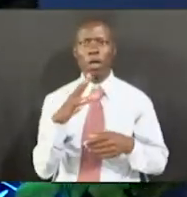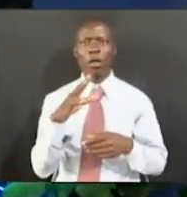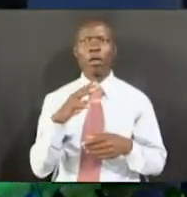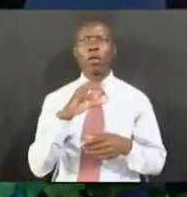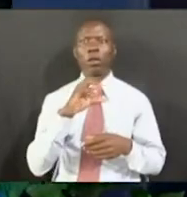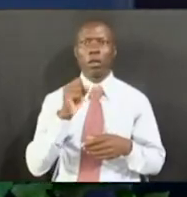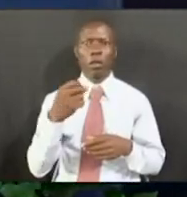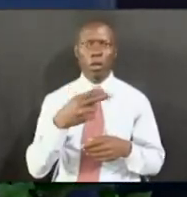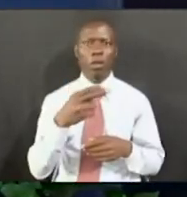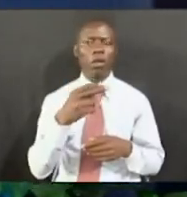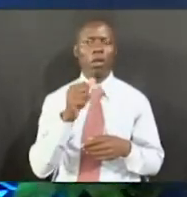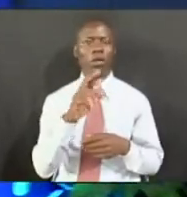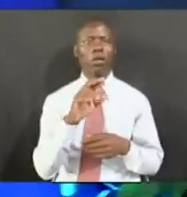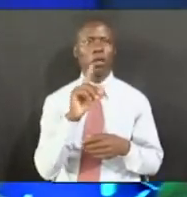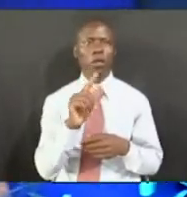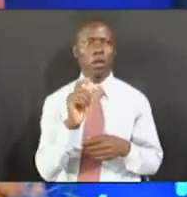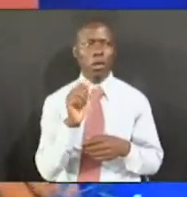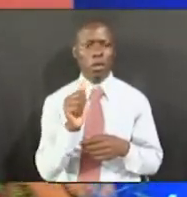plowing.